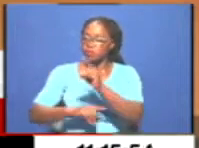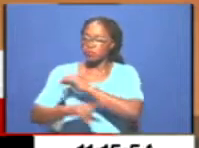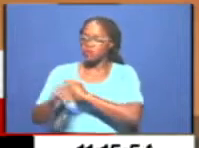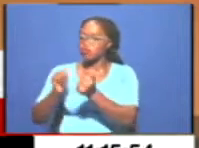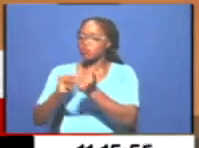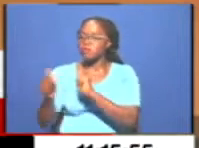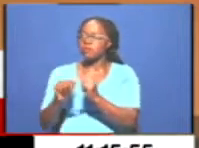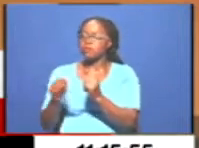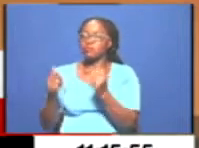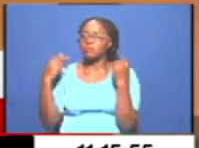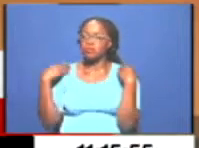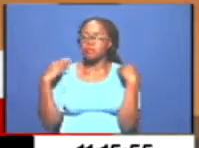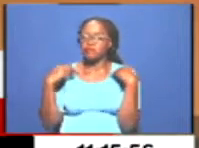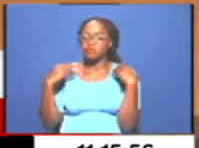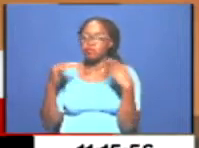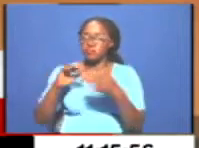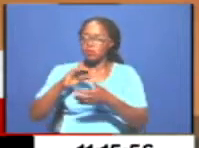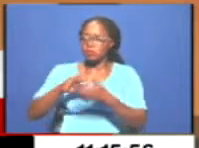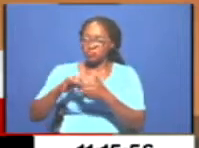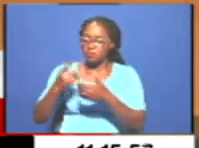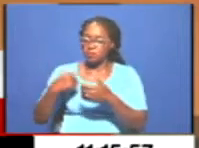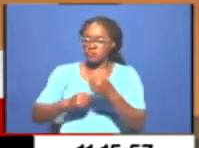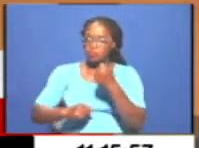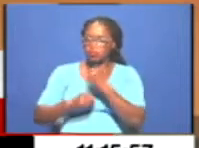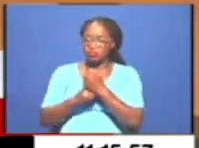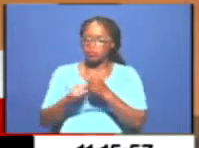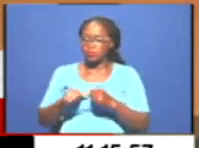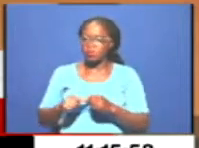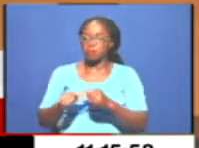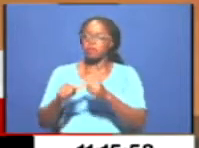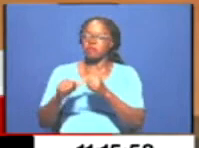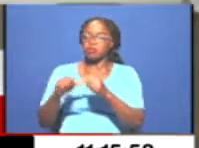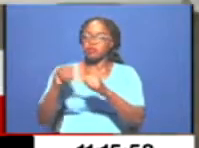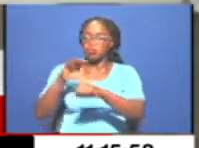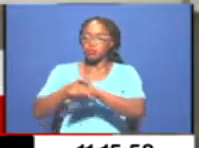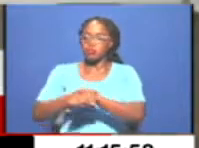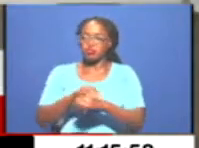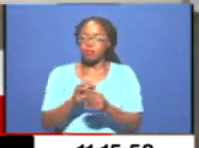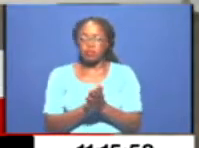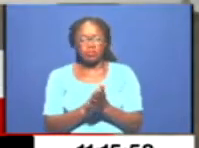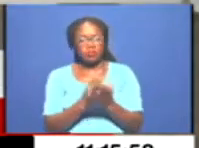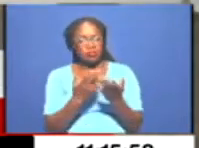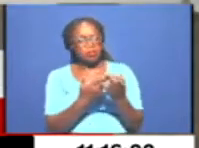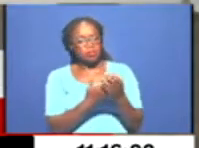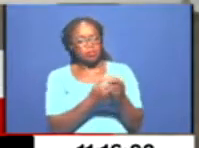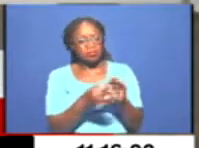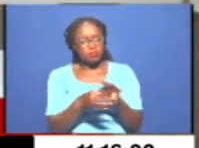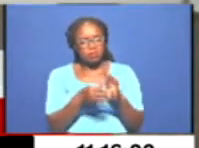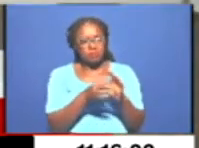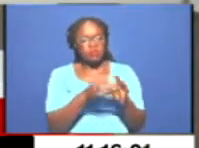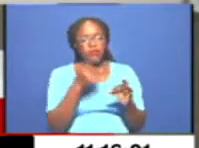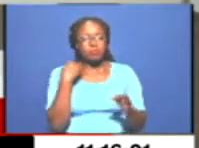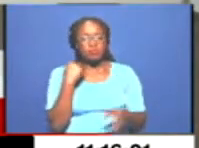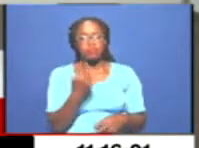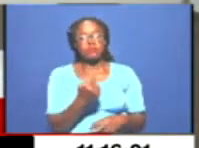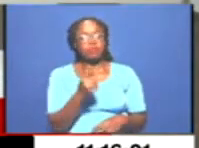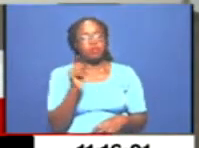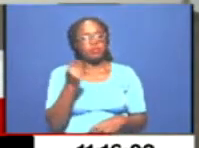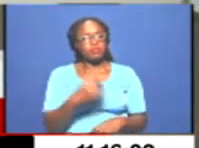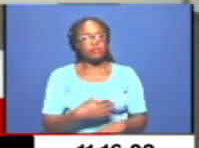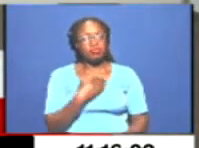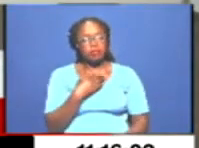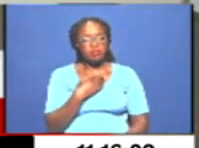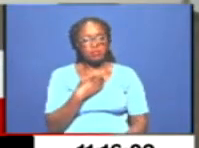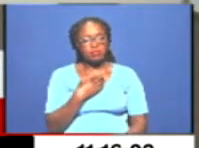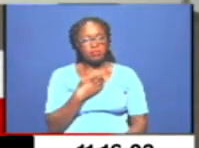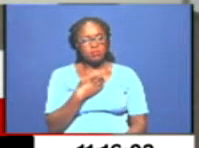can continually get support. I want to bring in two, and I want to tie them together. One, Kenya being a host country